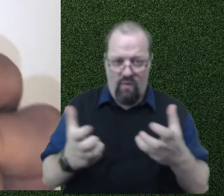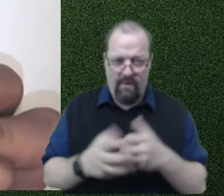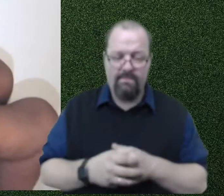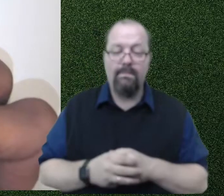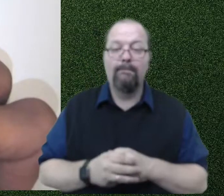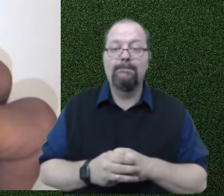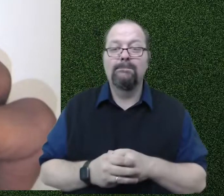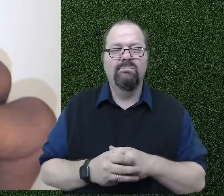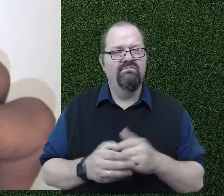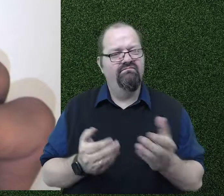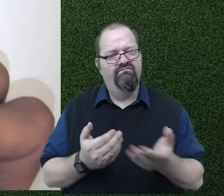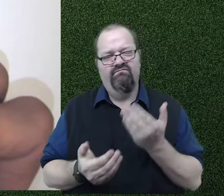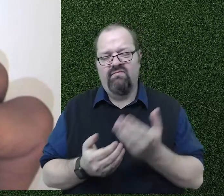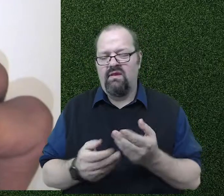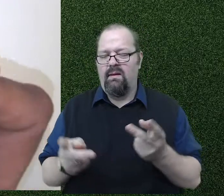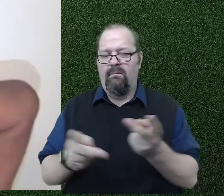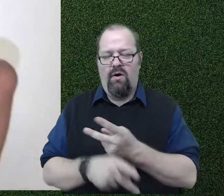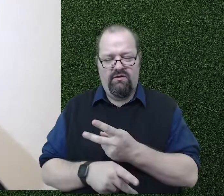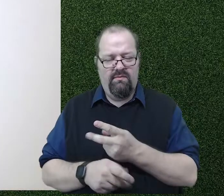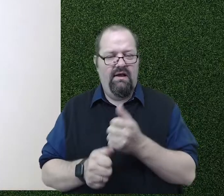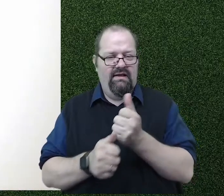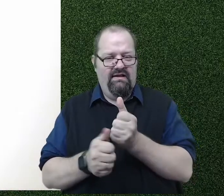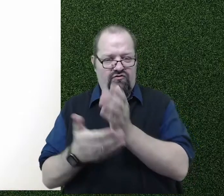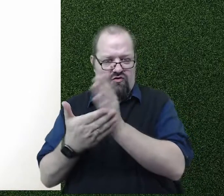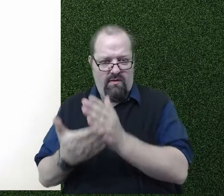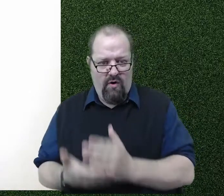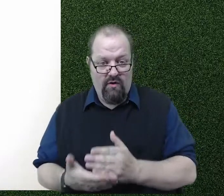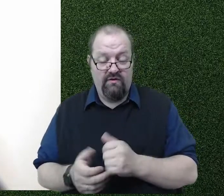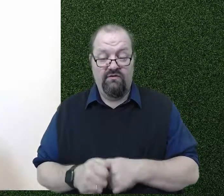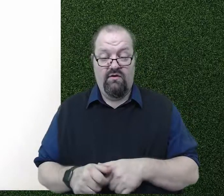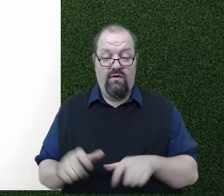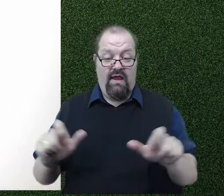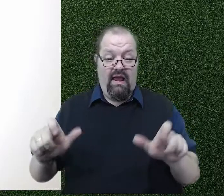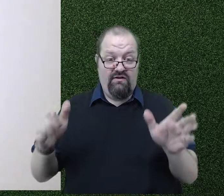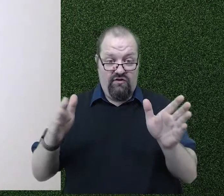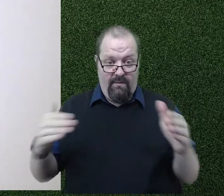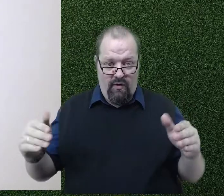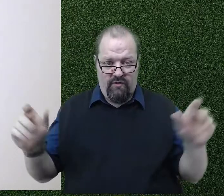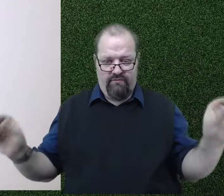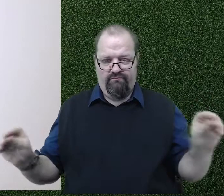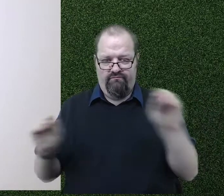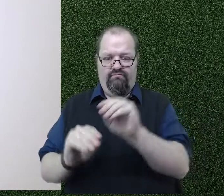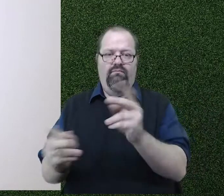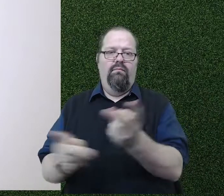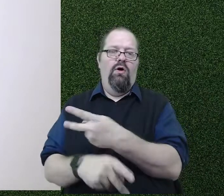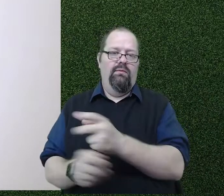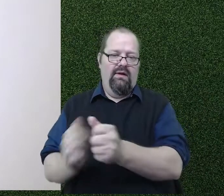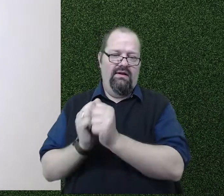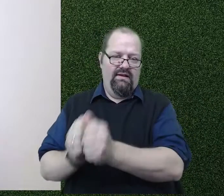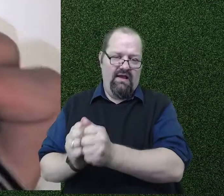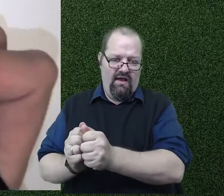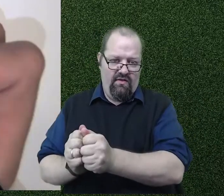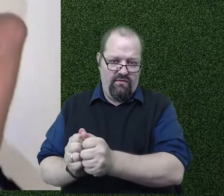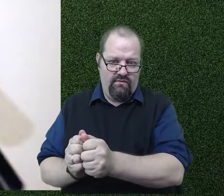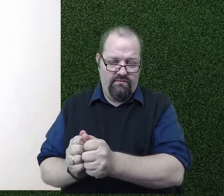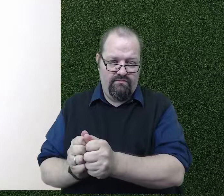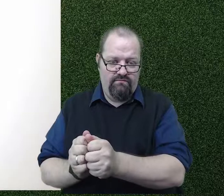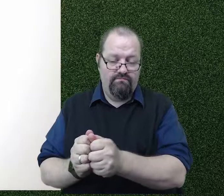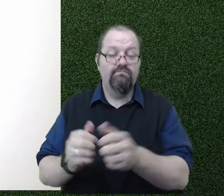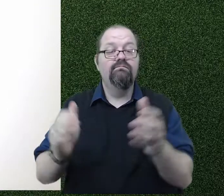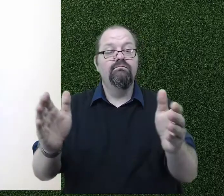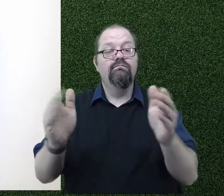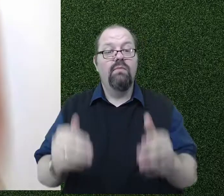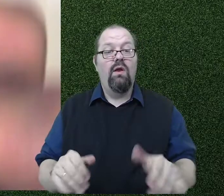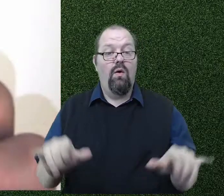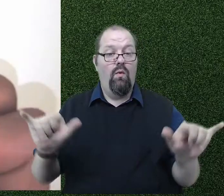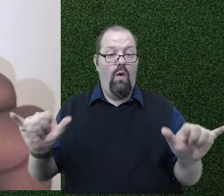That's easy, you just multiply component by component. So take the x component and the x component, multiply those together, and then take the